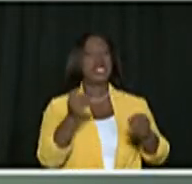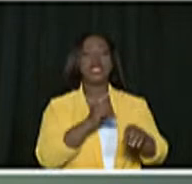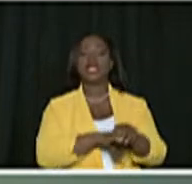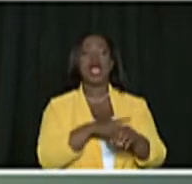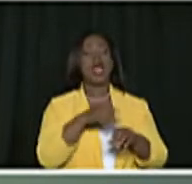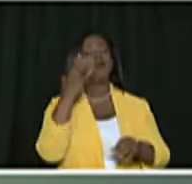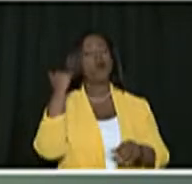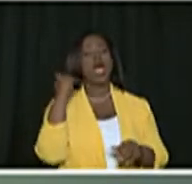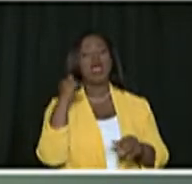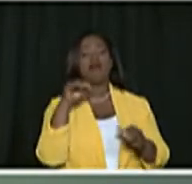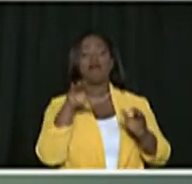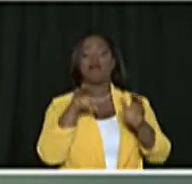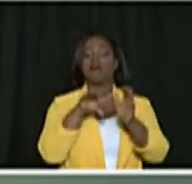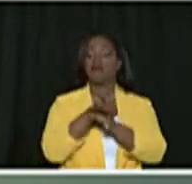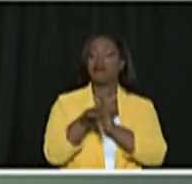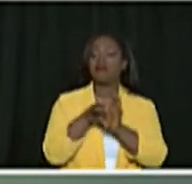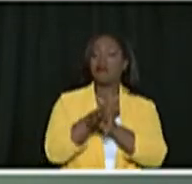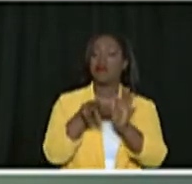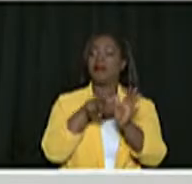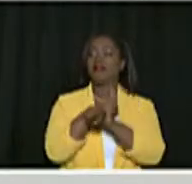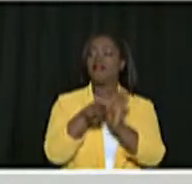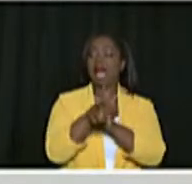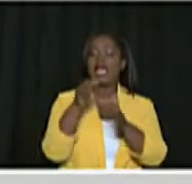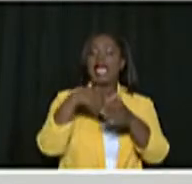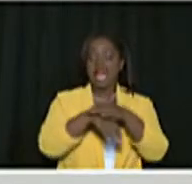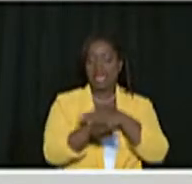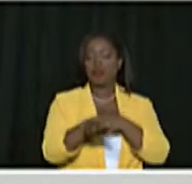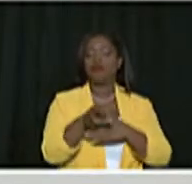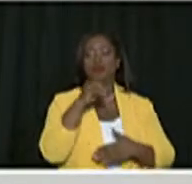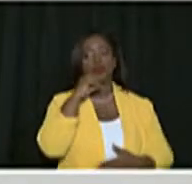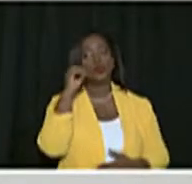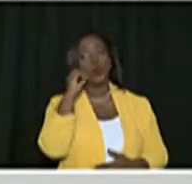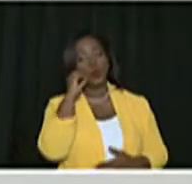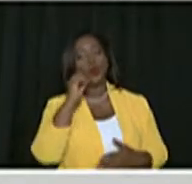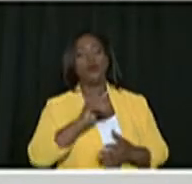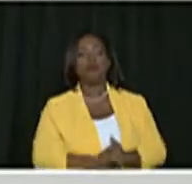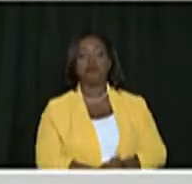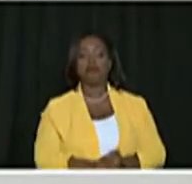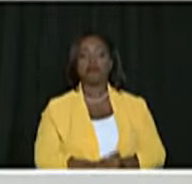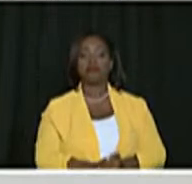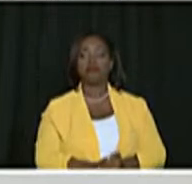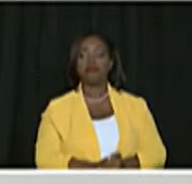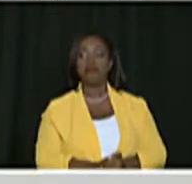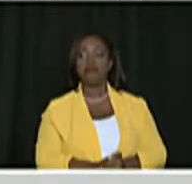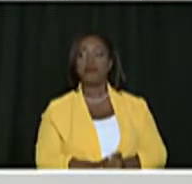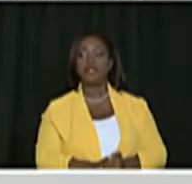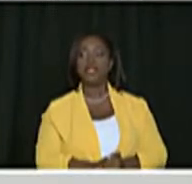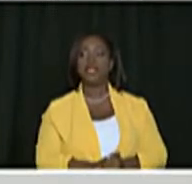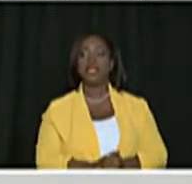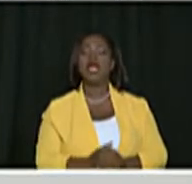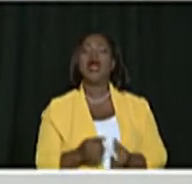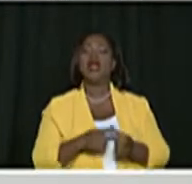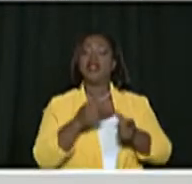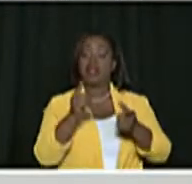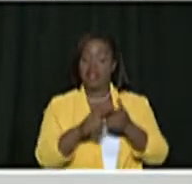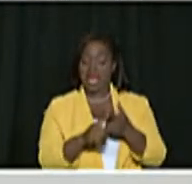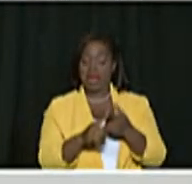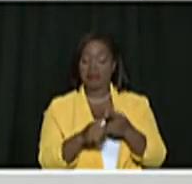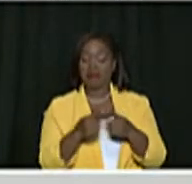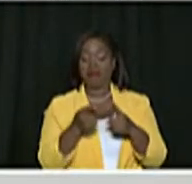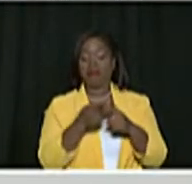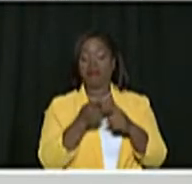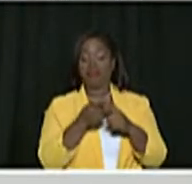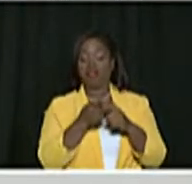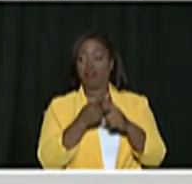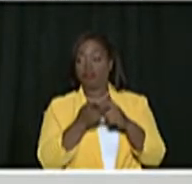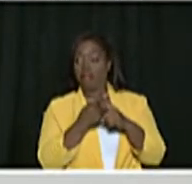Mm-hmm. And the prevalence of, what would be next in line in terms of the